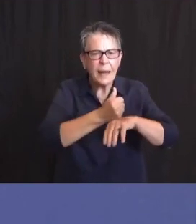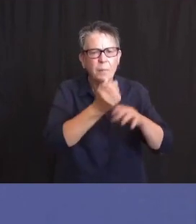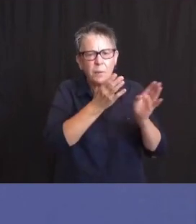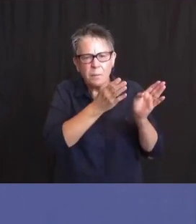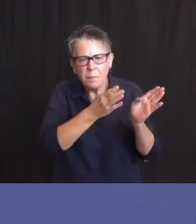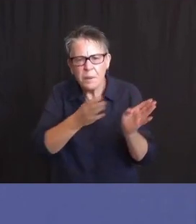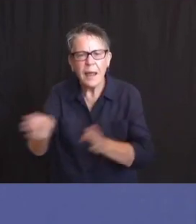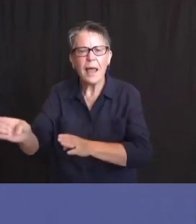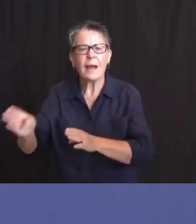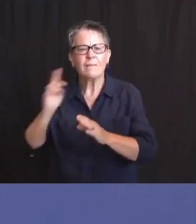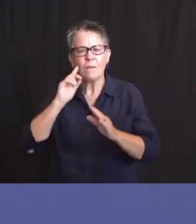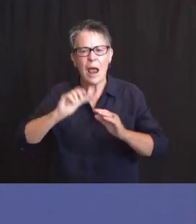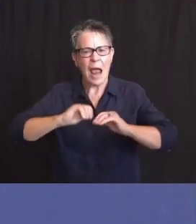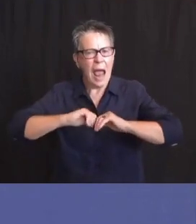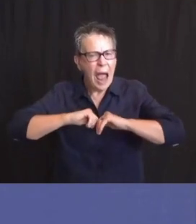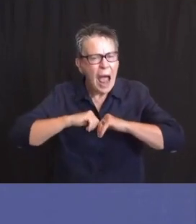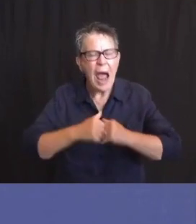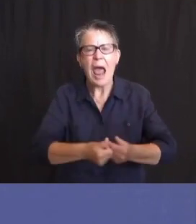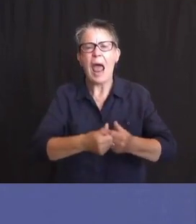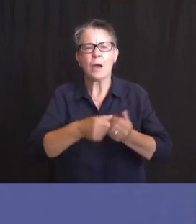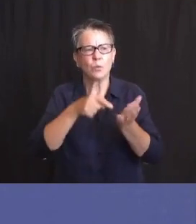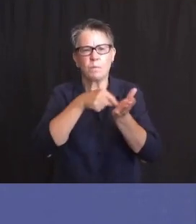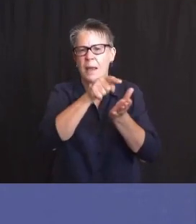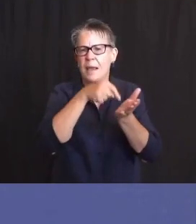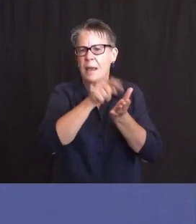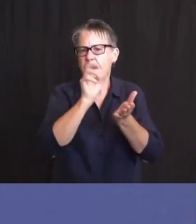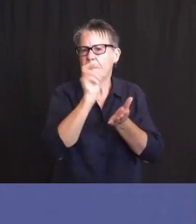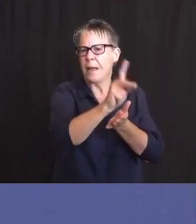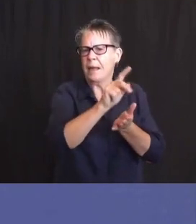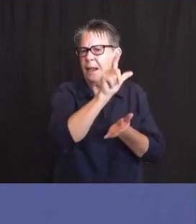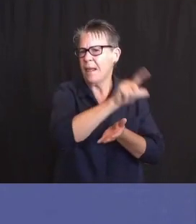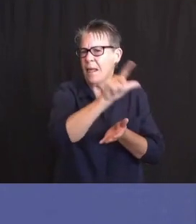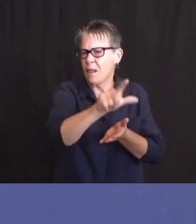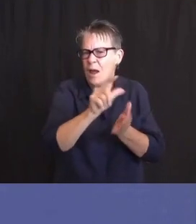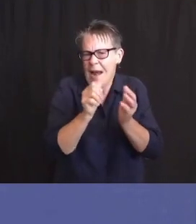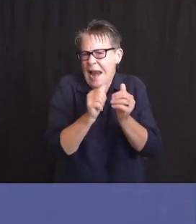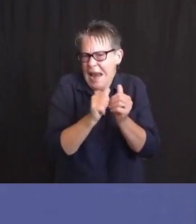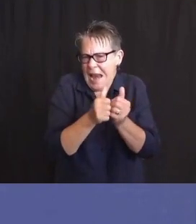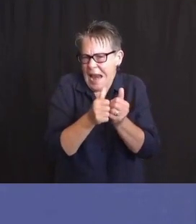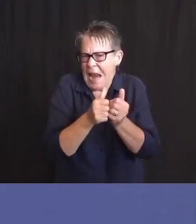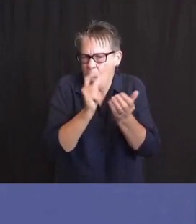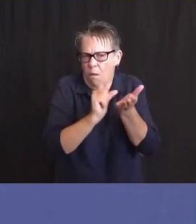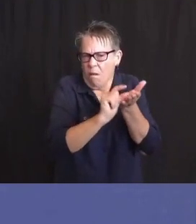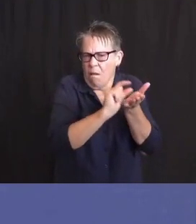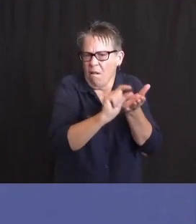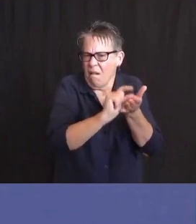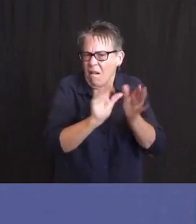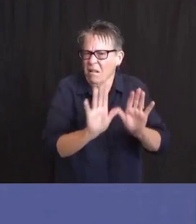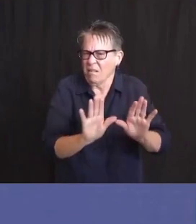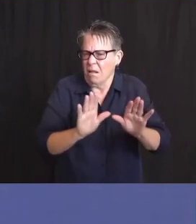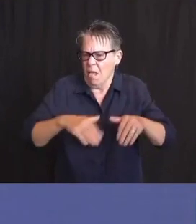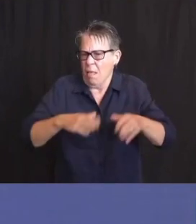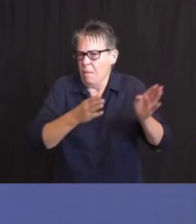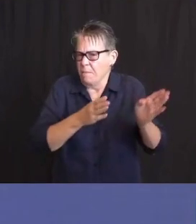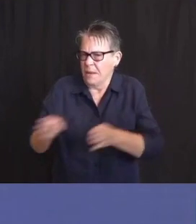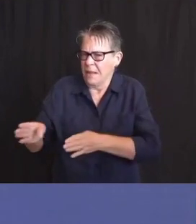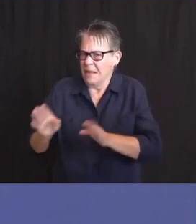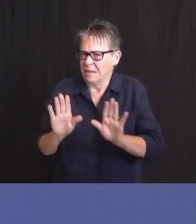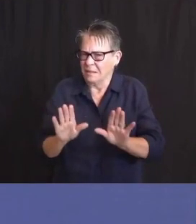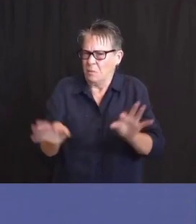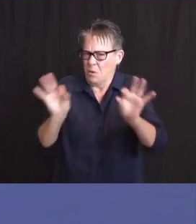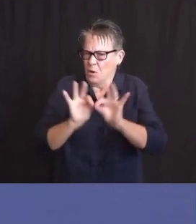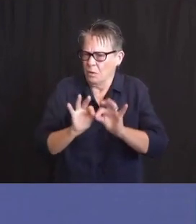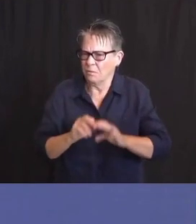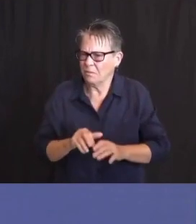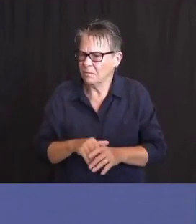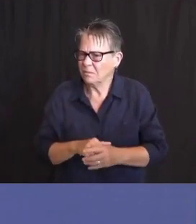hoping that the mortgage lender or the landlord would behave that way, there is something like for every month that you've